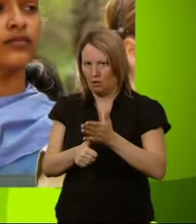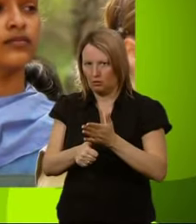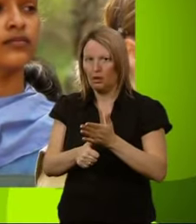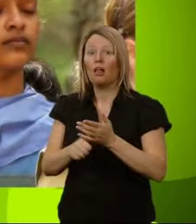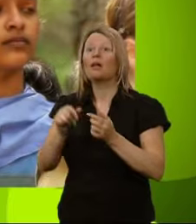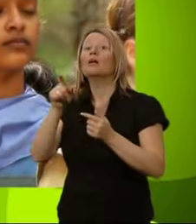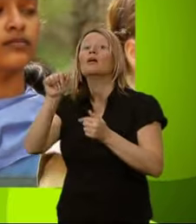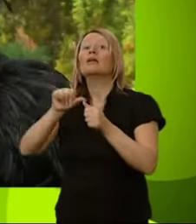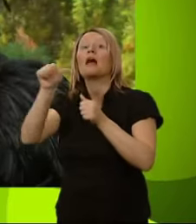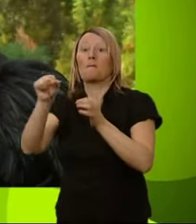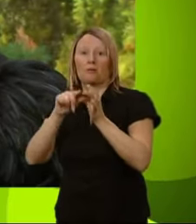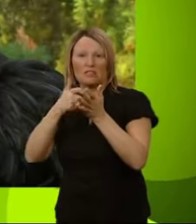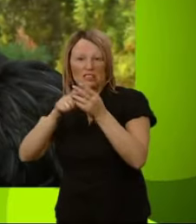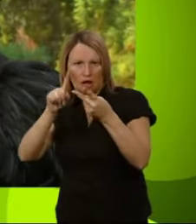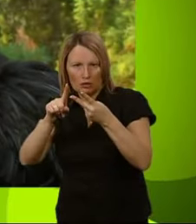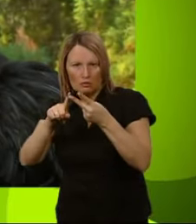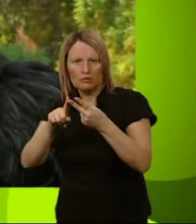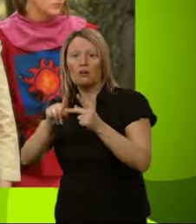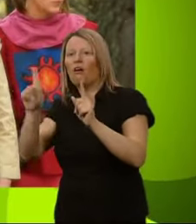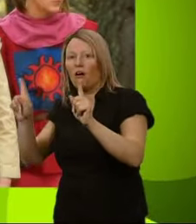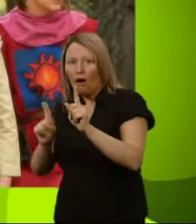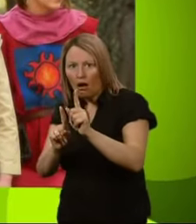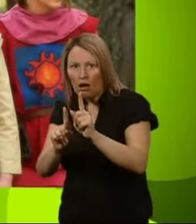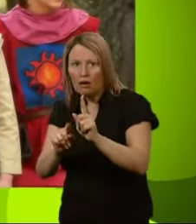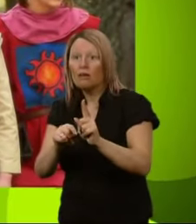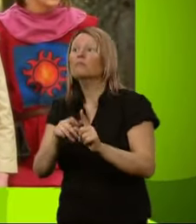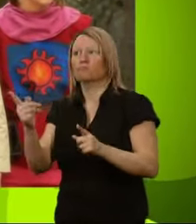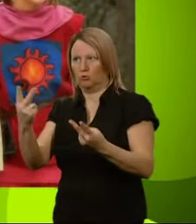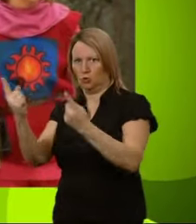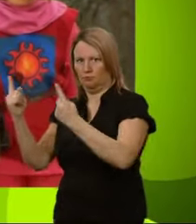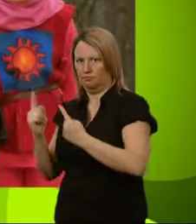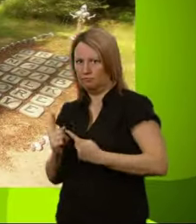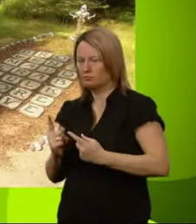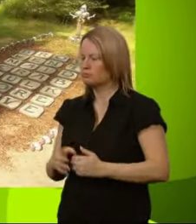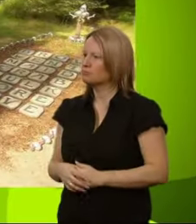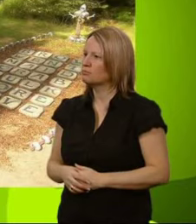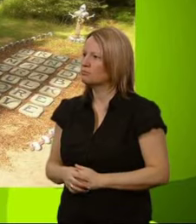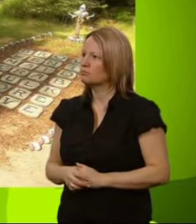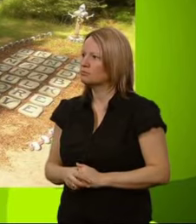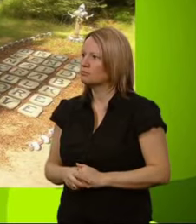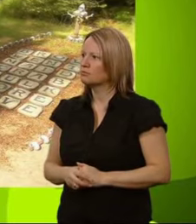you are second to last, so you will assist. Step forward.